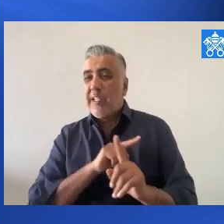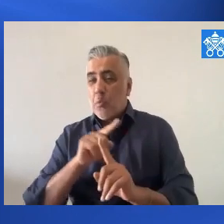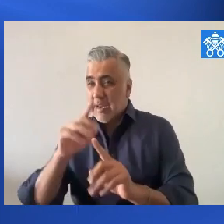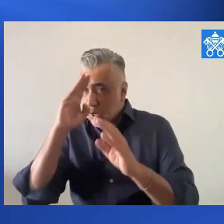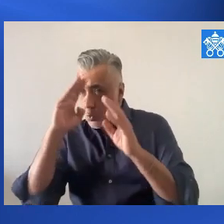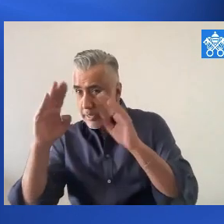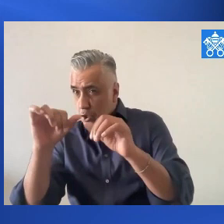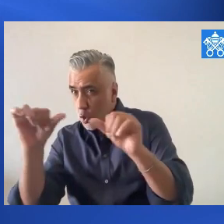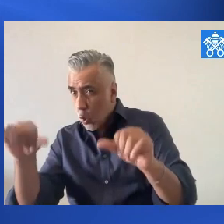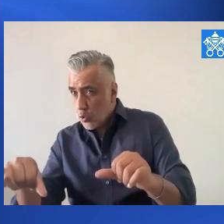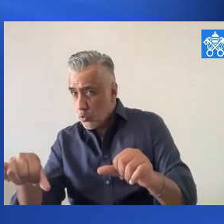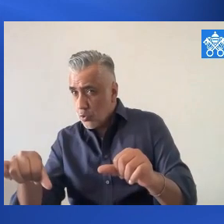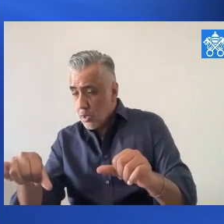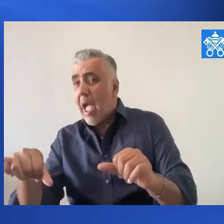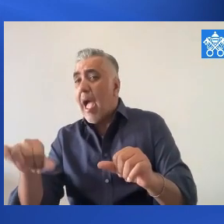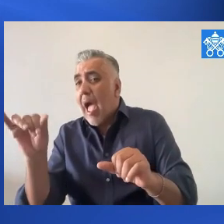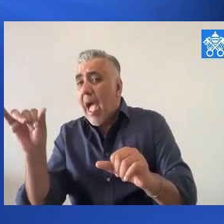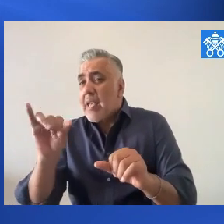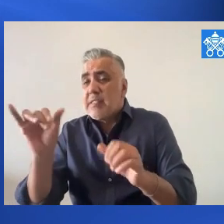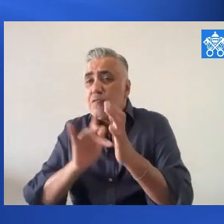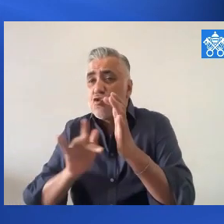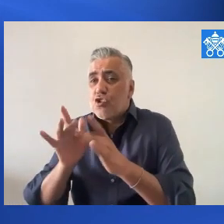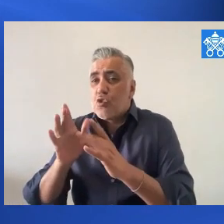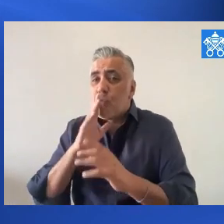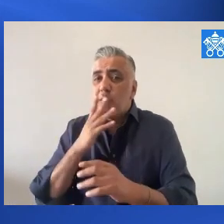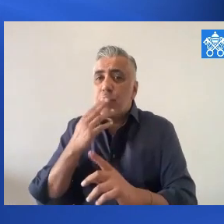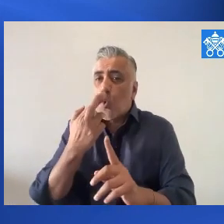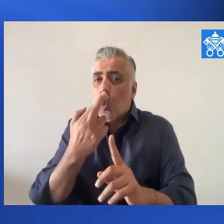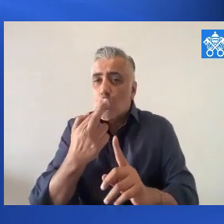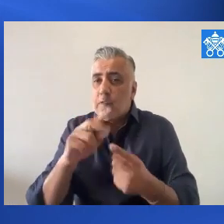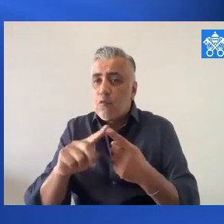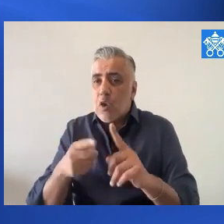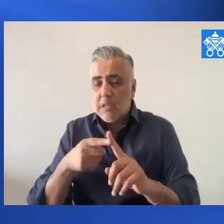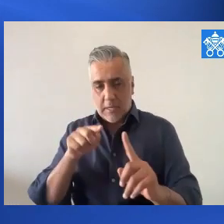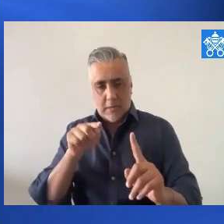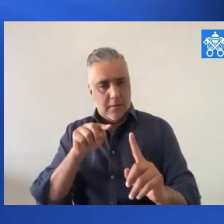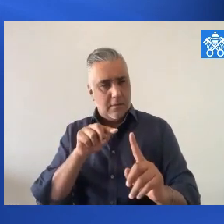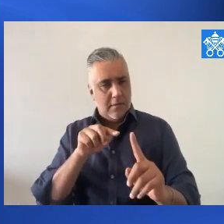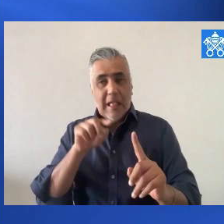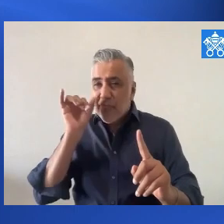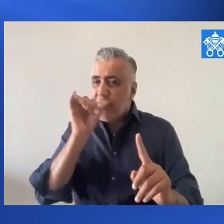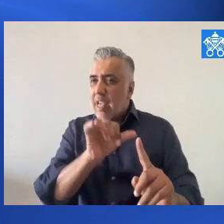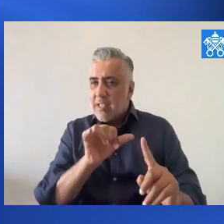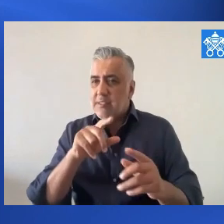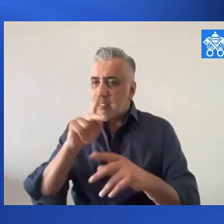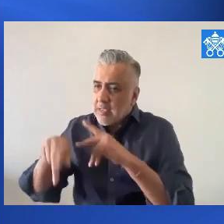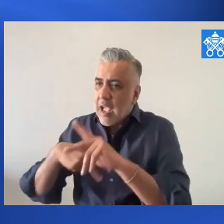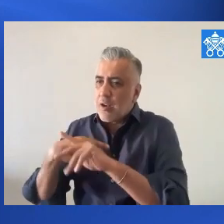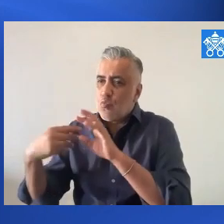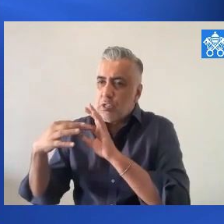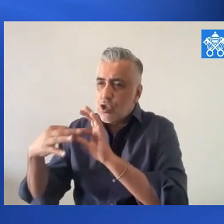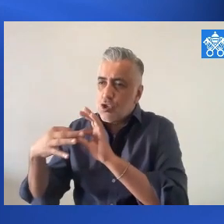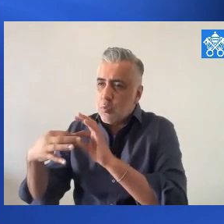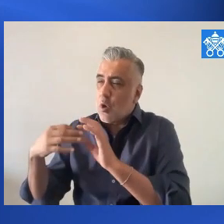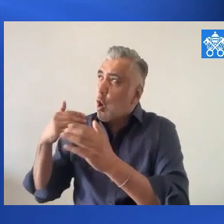there just to say words, but he went there and greeted the altar as if Jesus were his close friend. This is